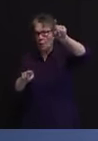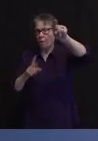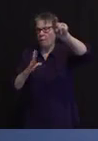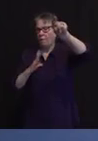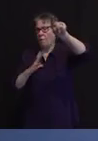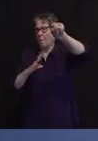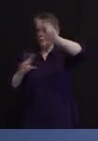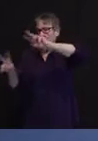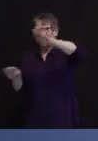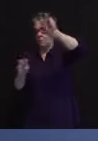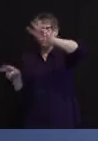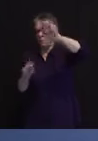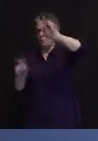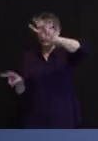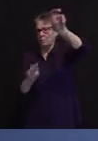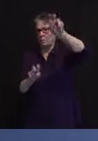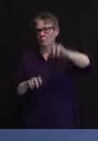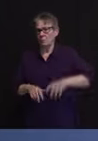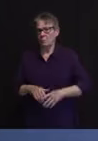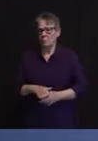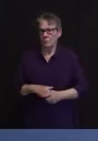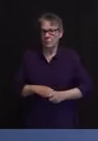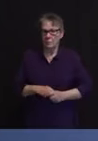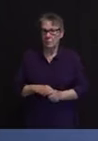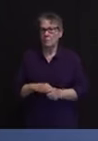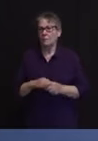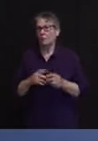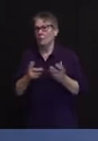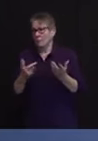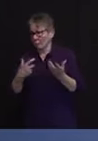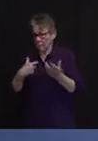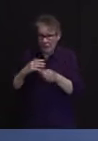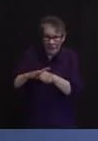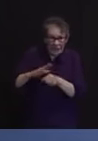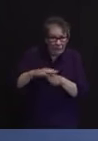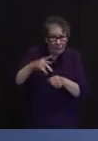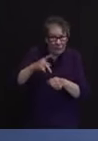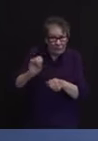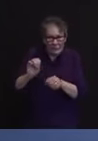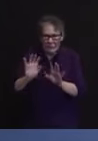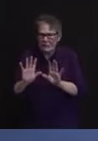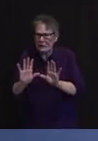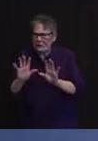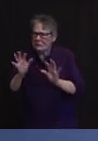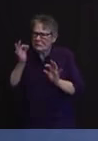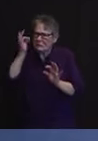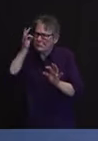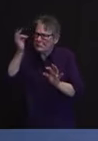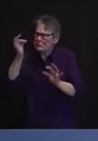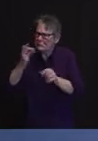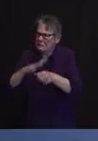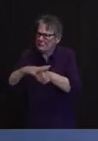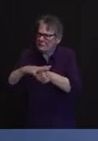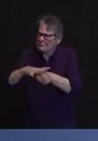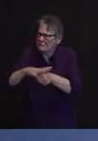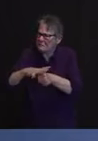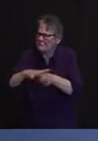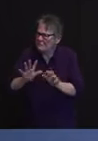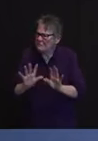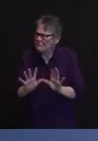adequate PPE, and they have the staffing required for a safe transfer and care of these